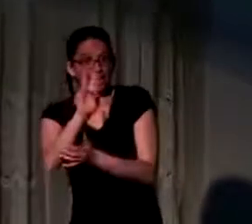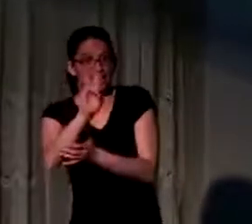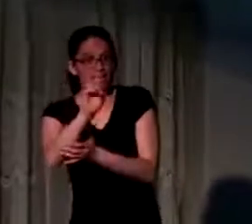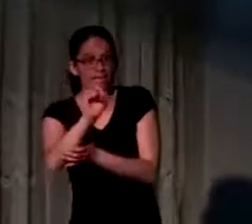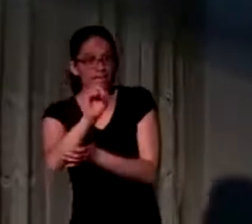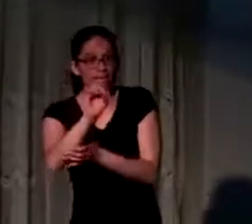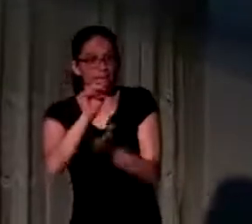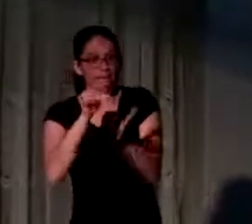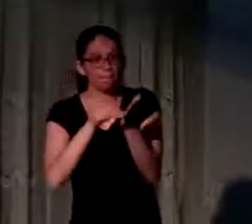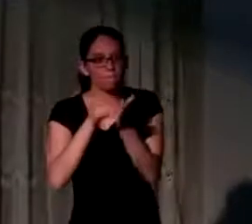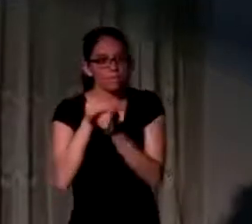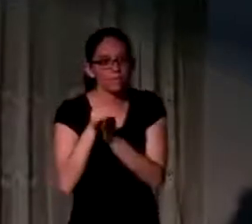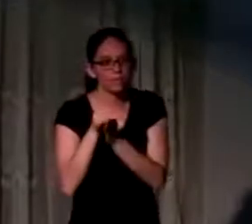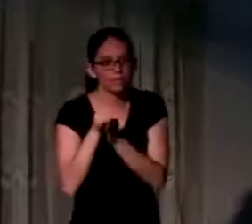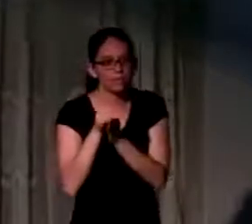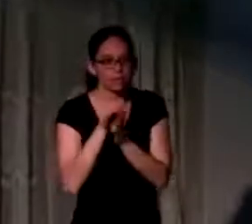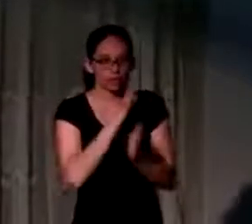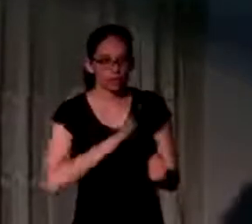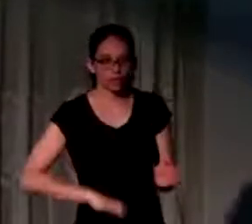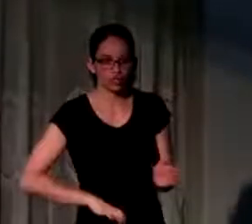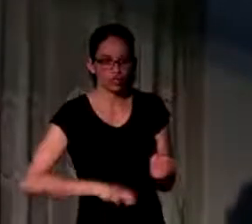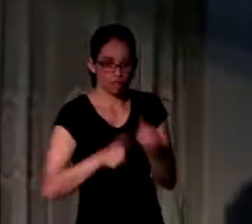been executed for their faith.